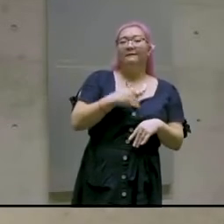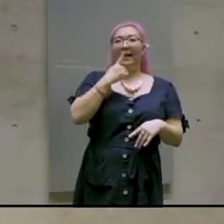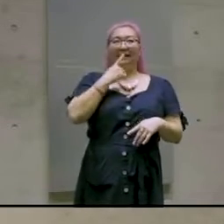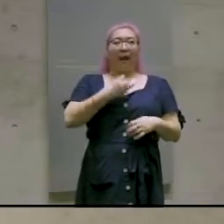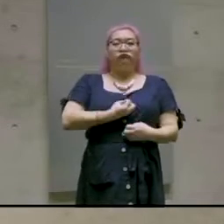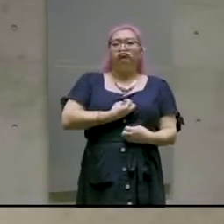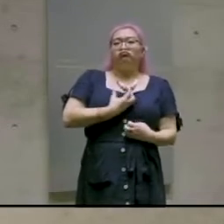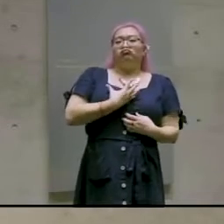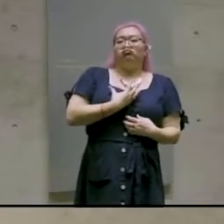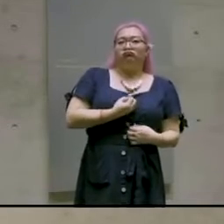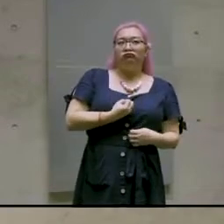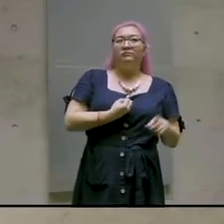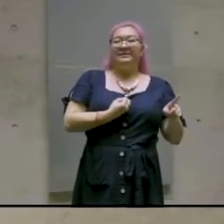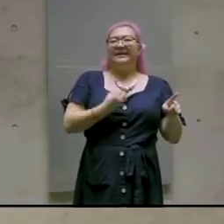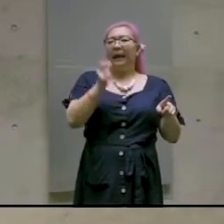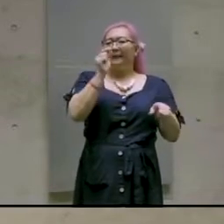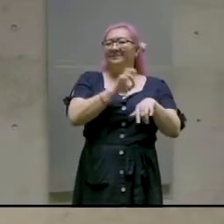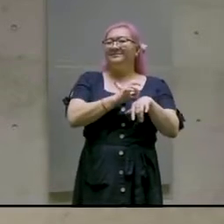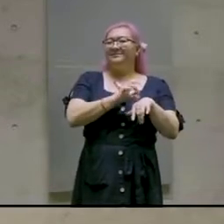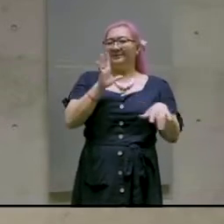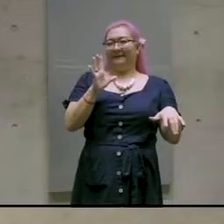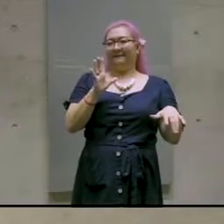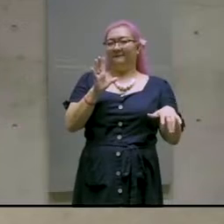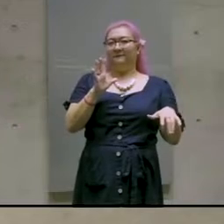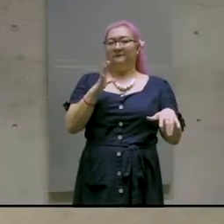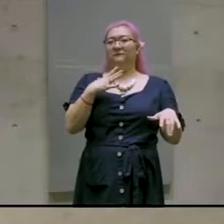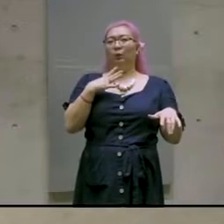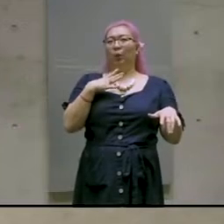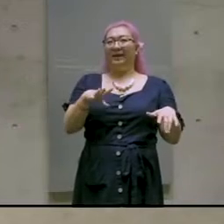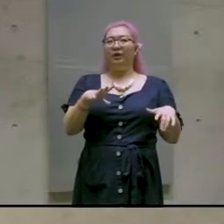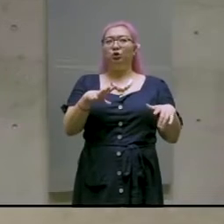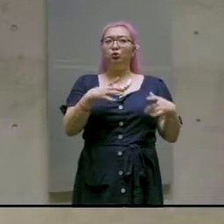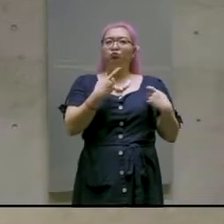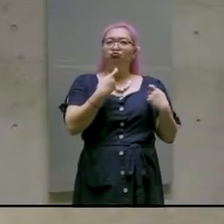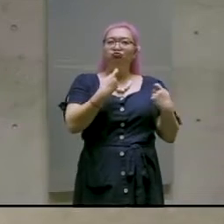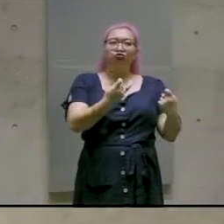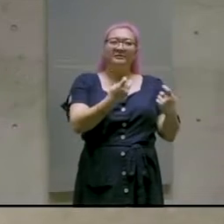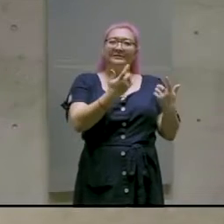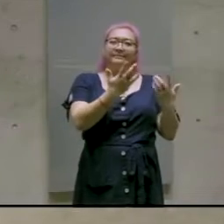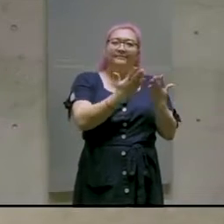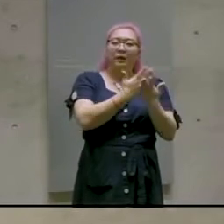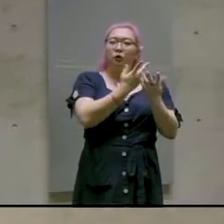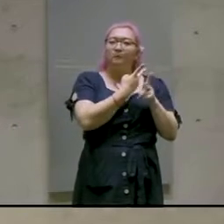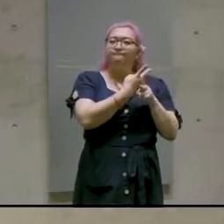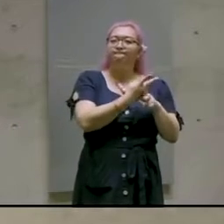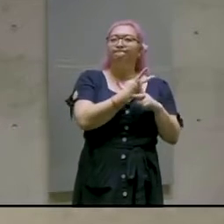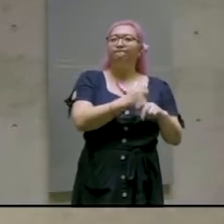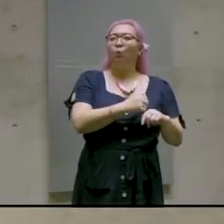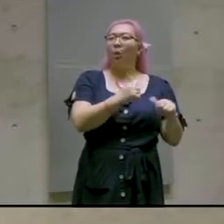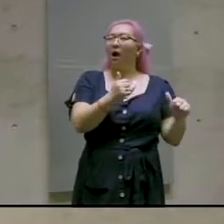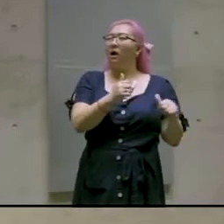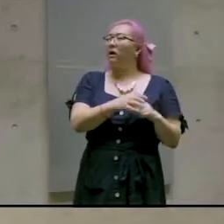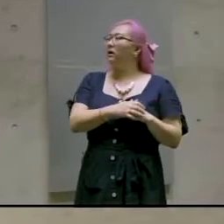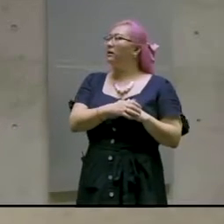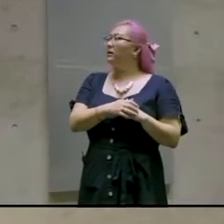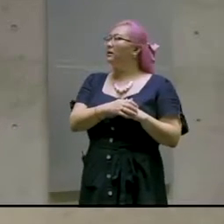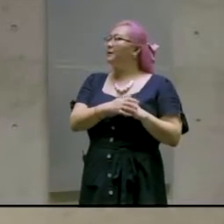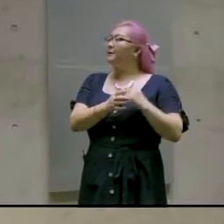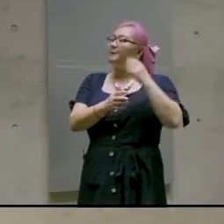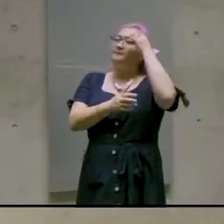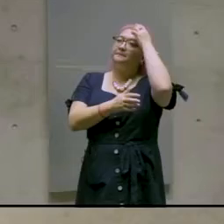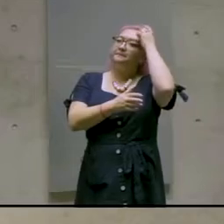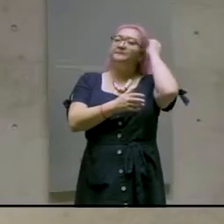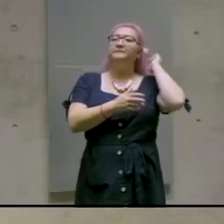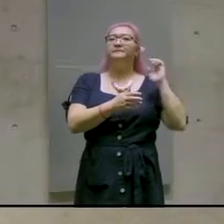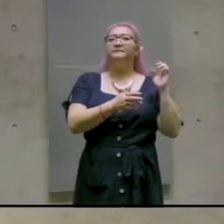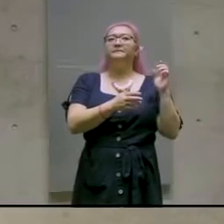narrative games, particularly in role-playing games, the link between protagonist and the player themselves kind of tends to be kind of closer